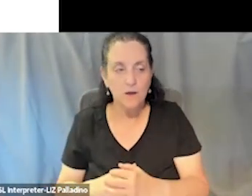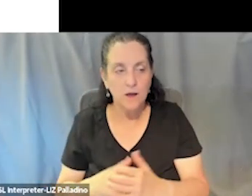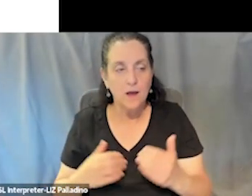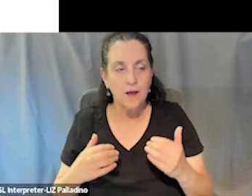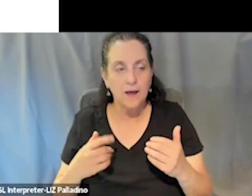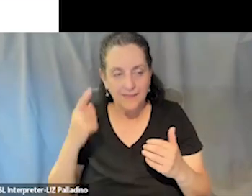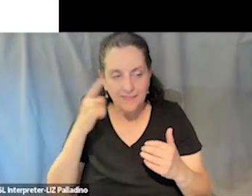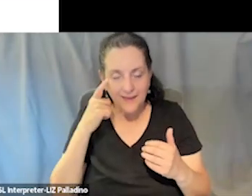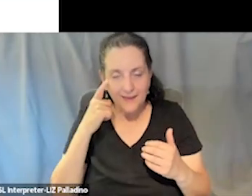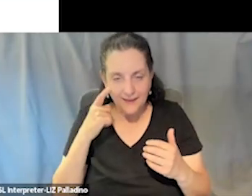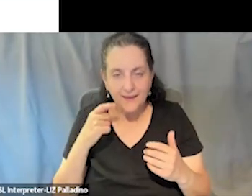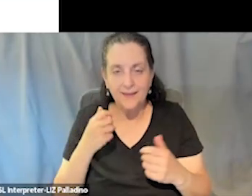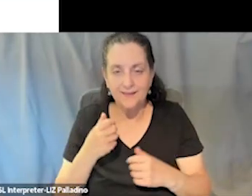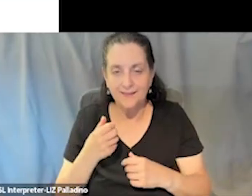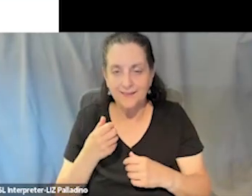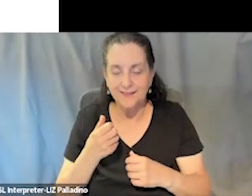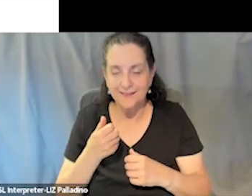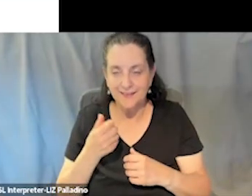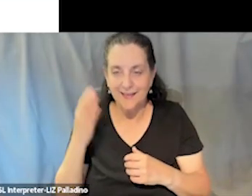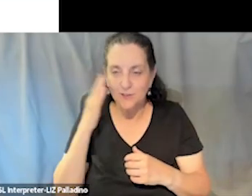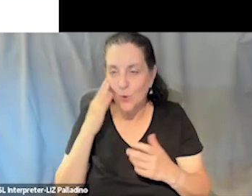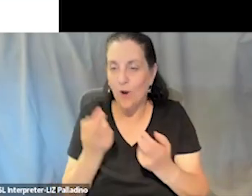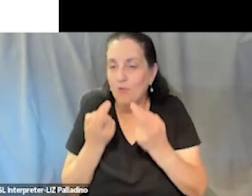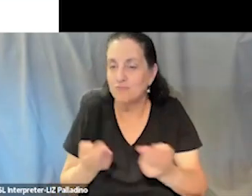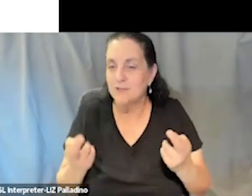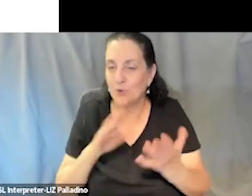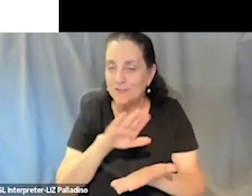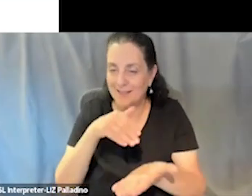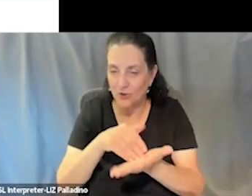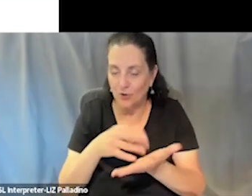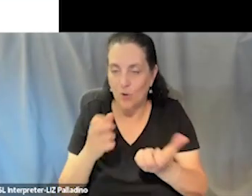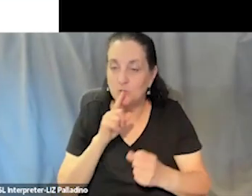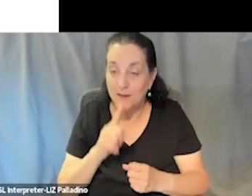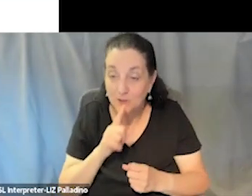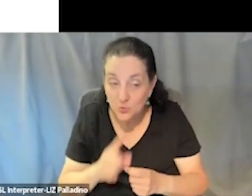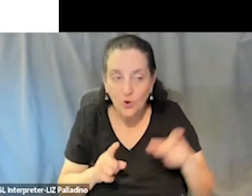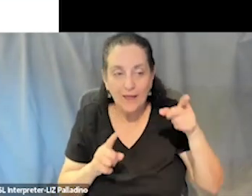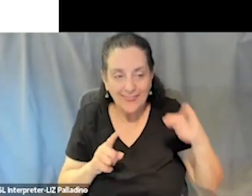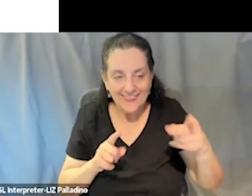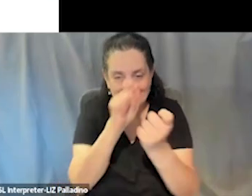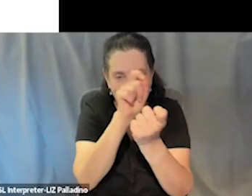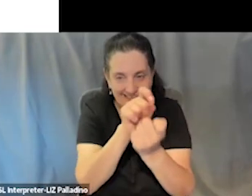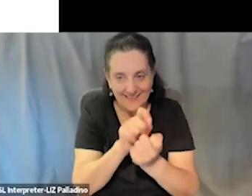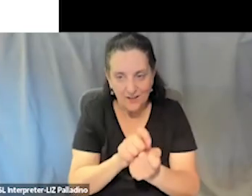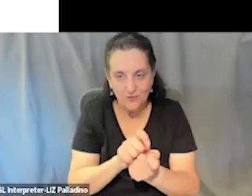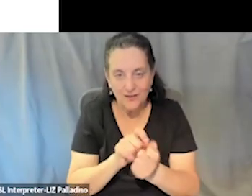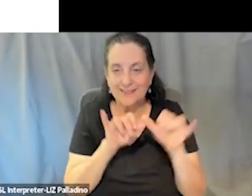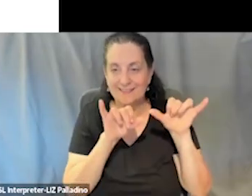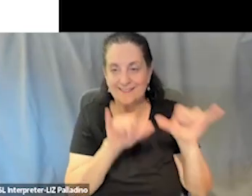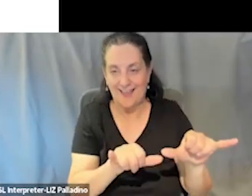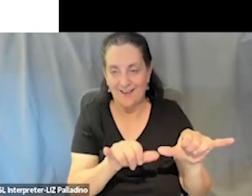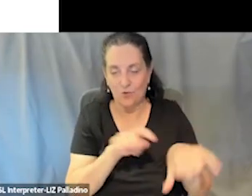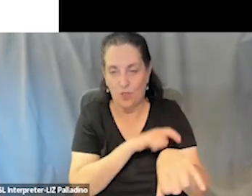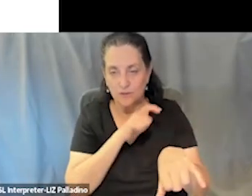of bigger Dance NYC resource center, so we can make sure these details are saved there. There are a number